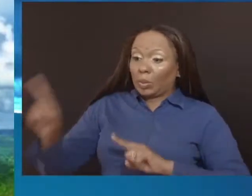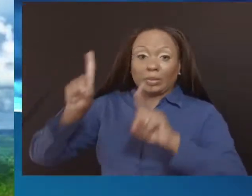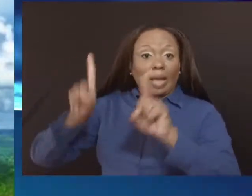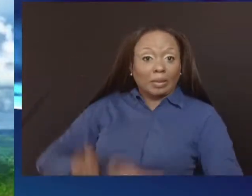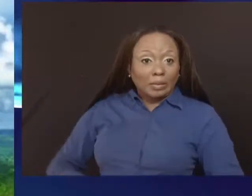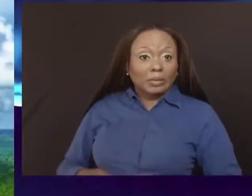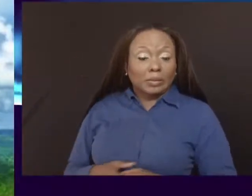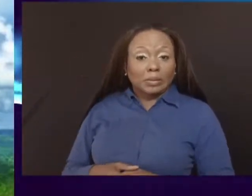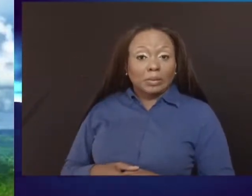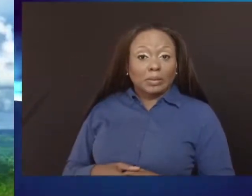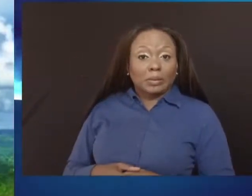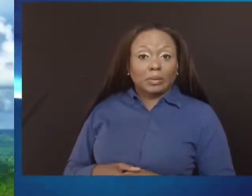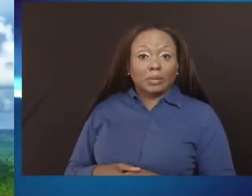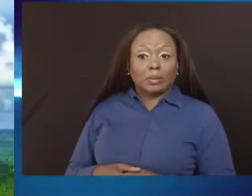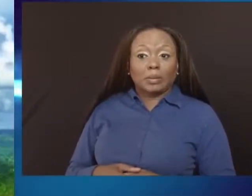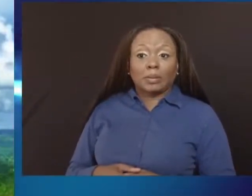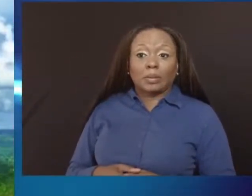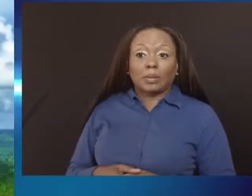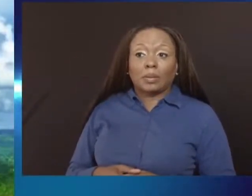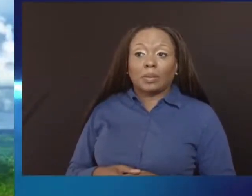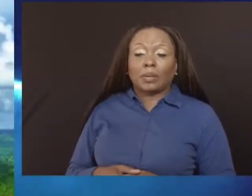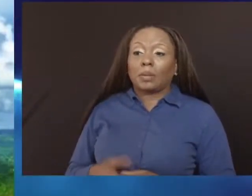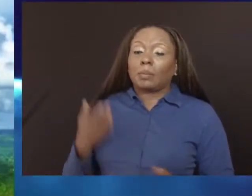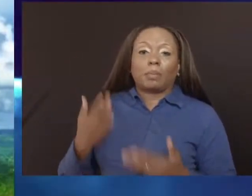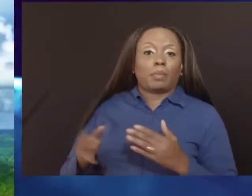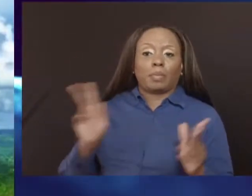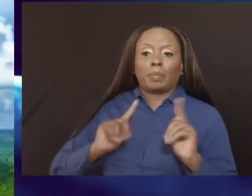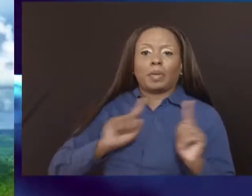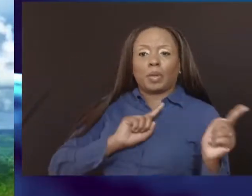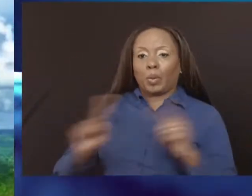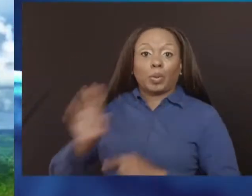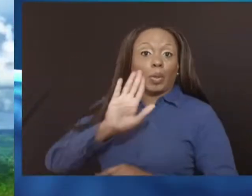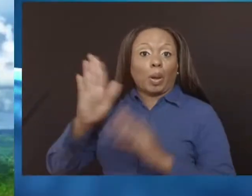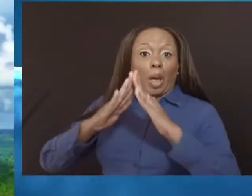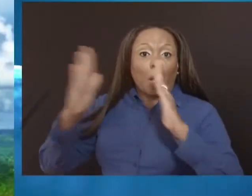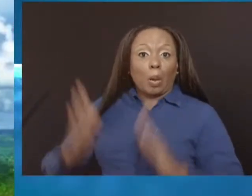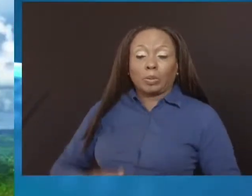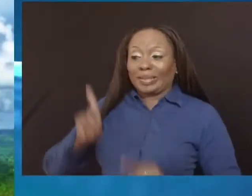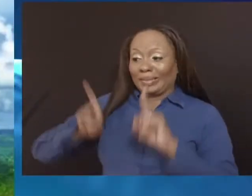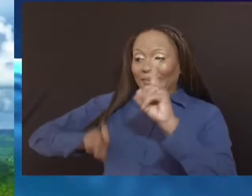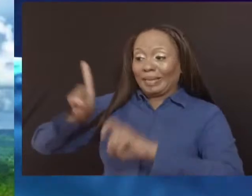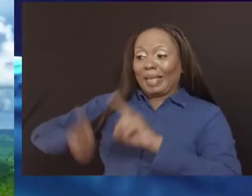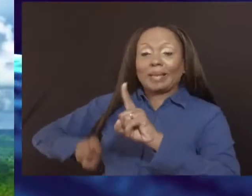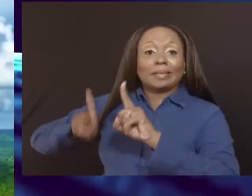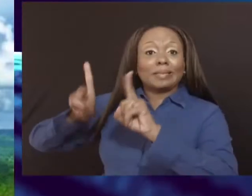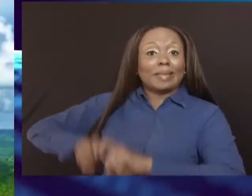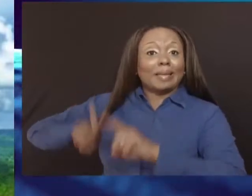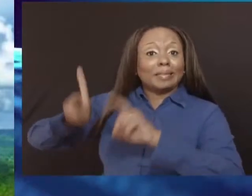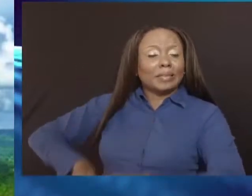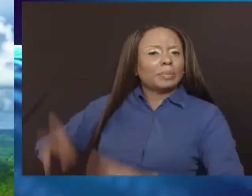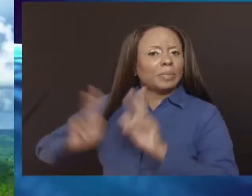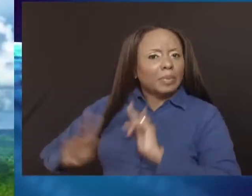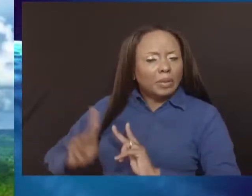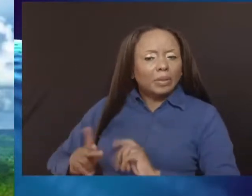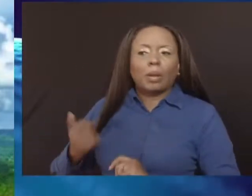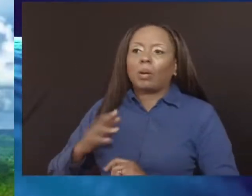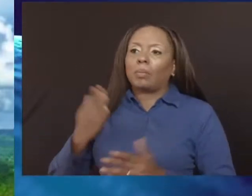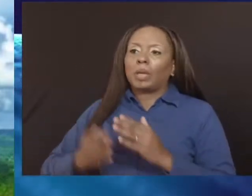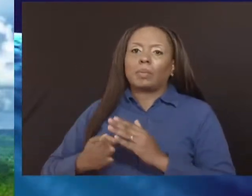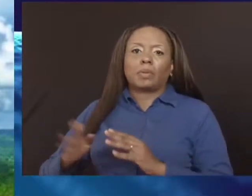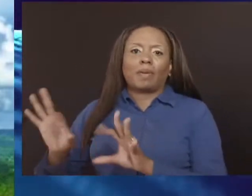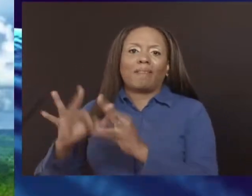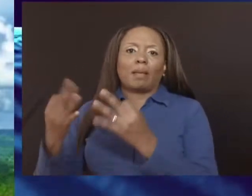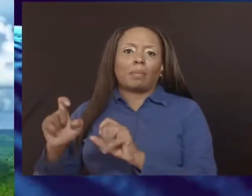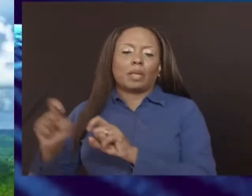a testing group of persons coming out to them to get them tested, or if they need to present to the requisite